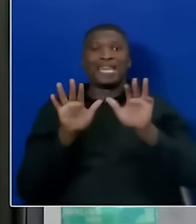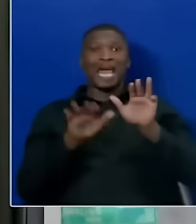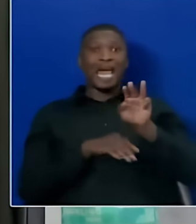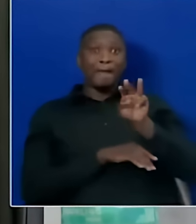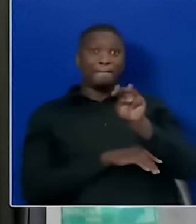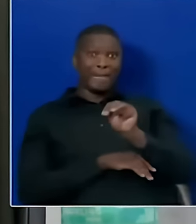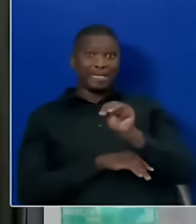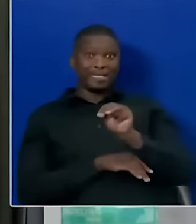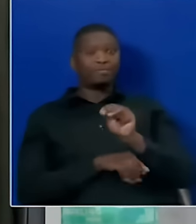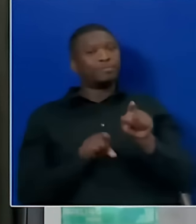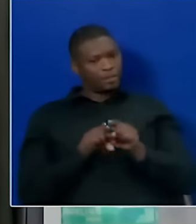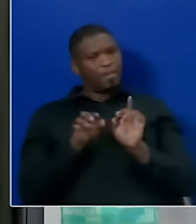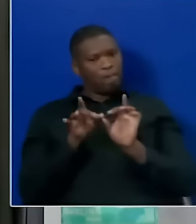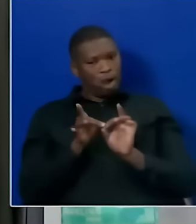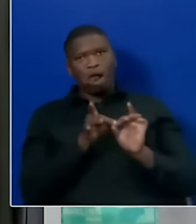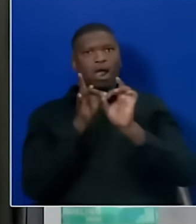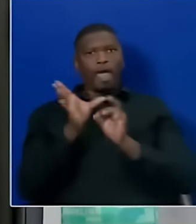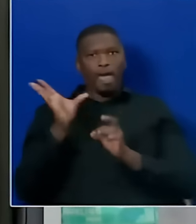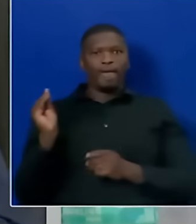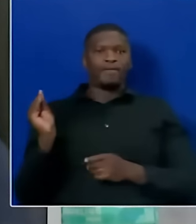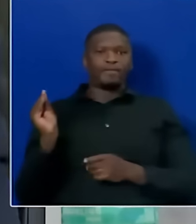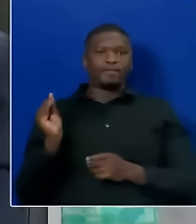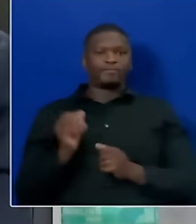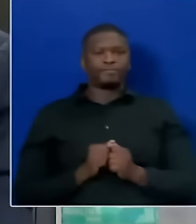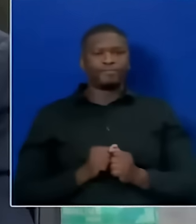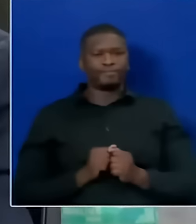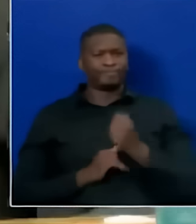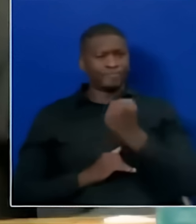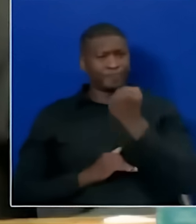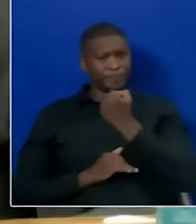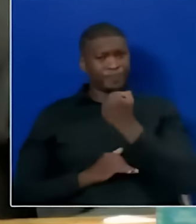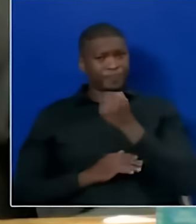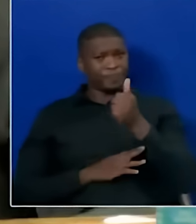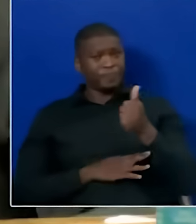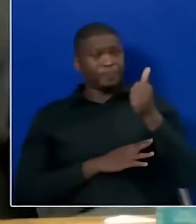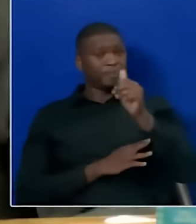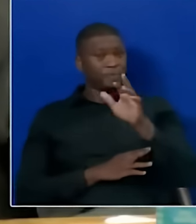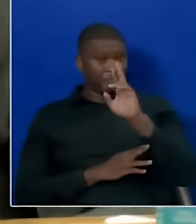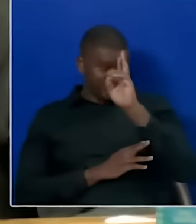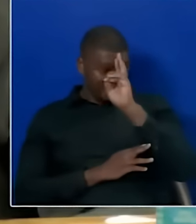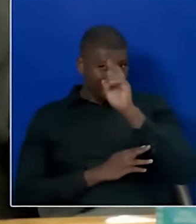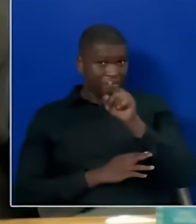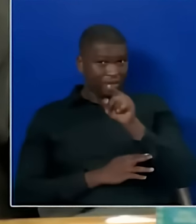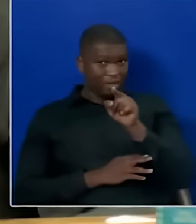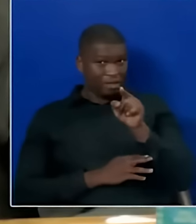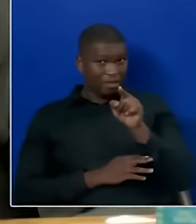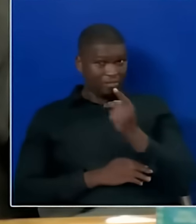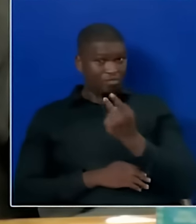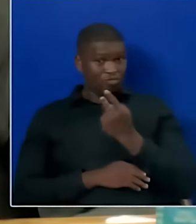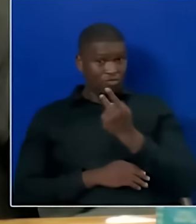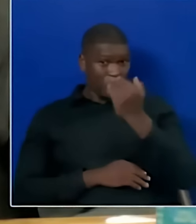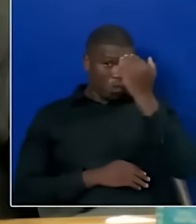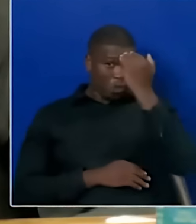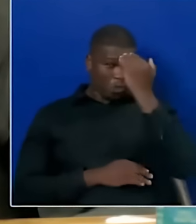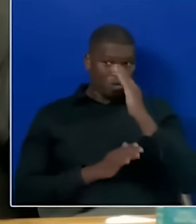mentioned here. Sorry, Brigadier, remember that you and we can know which cases are linked to the 9mm,